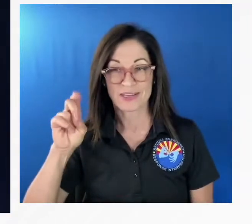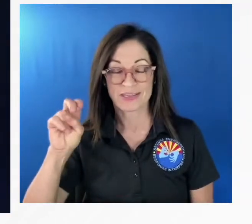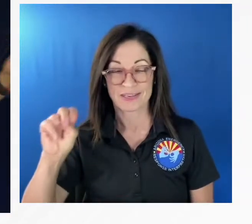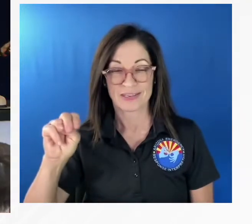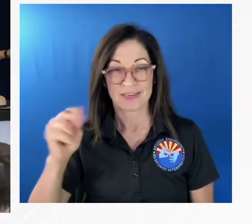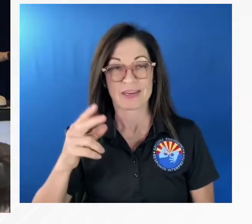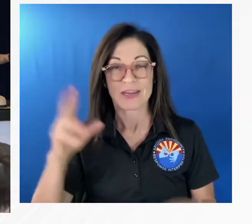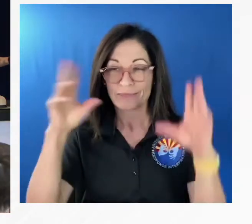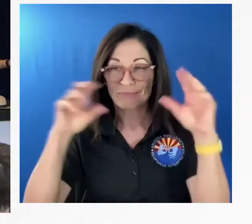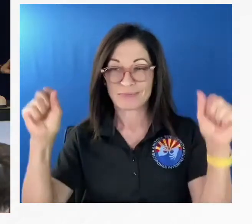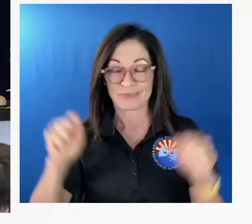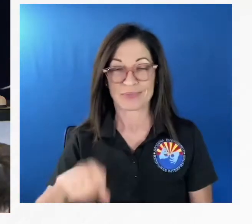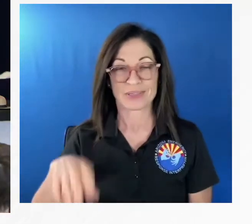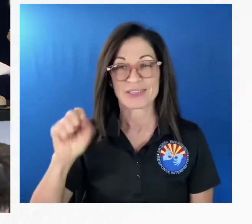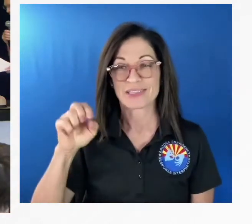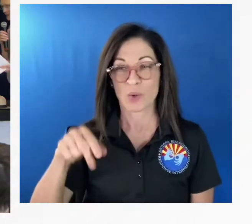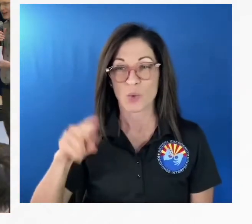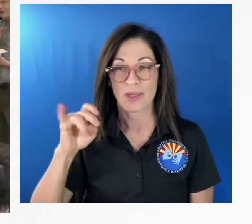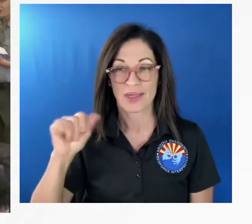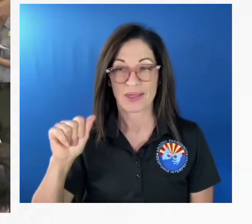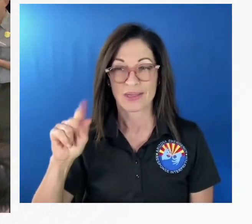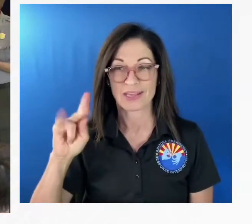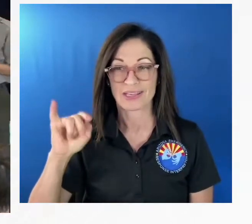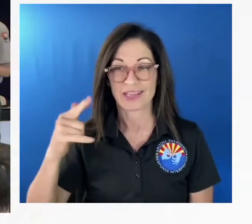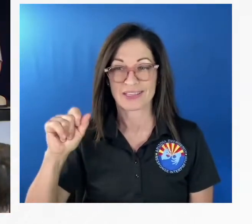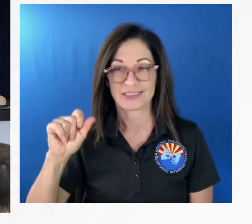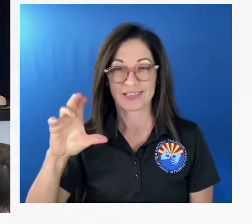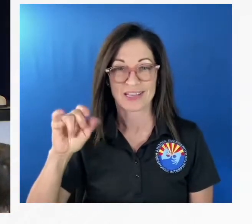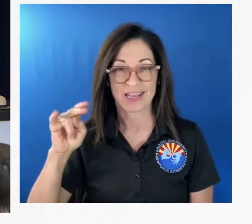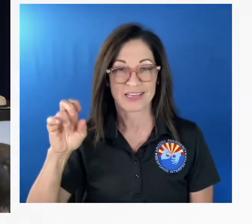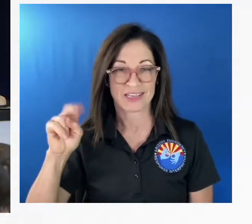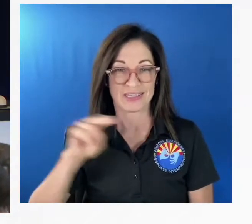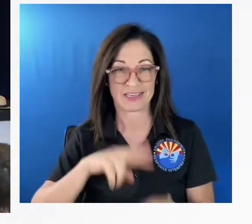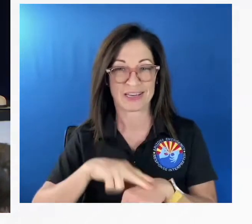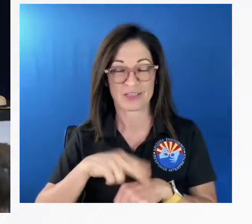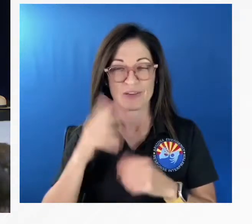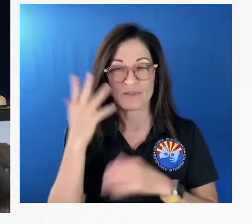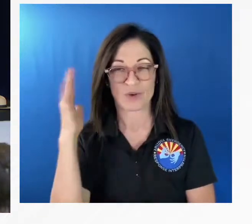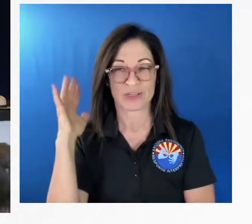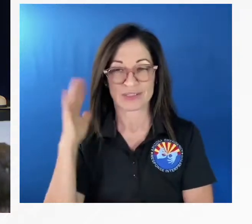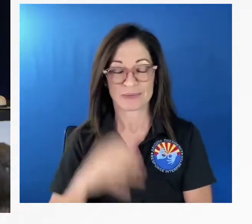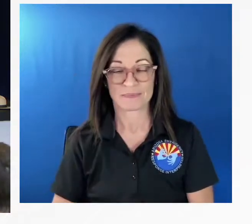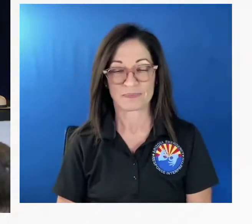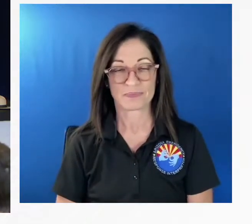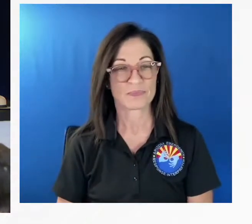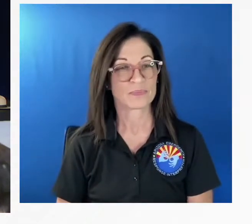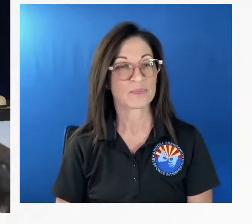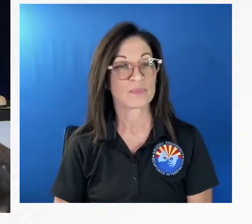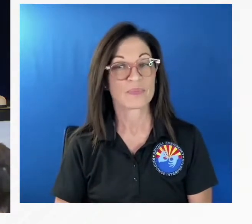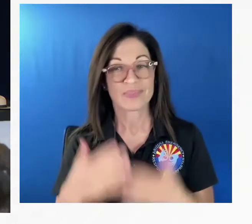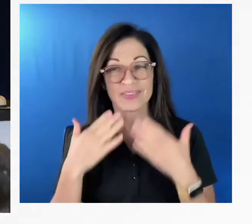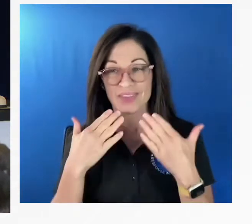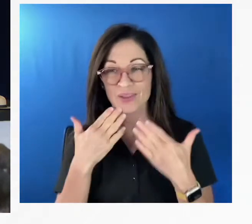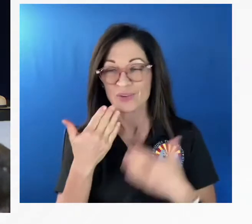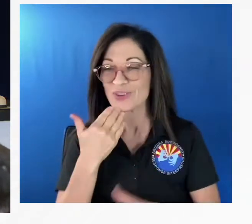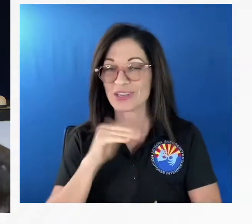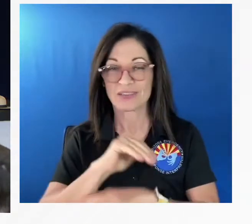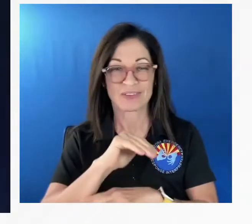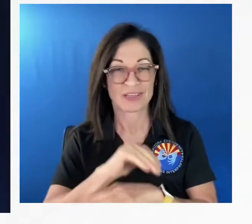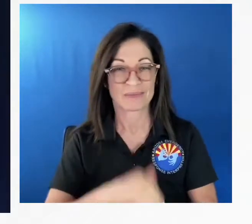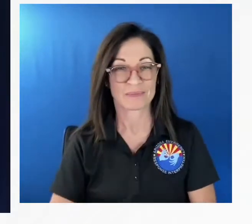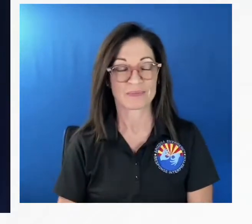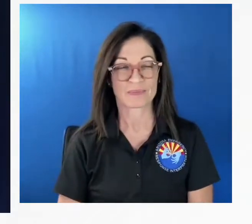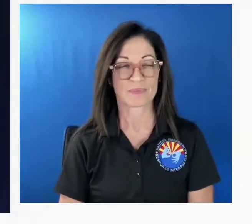Park. All right, thanks very much. Good evening, everybody. Good. You